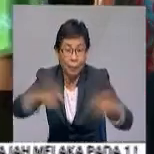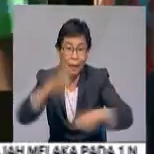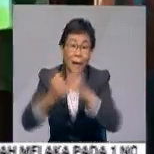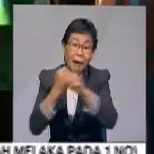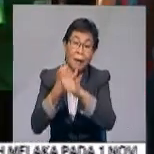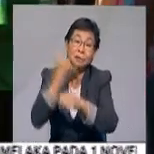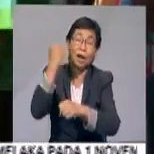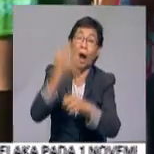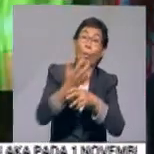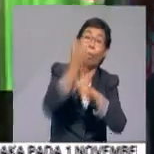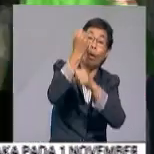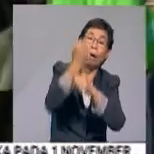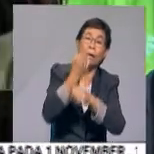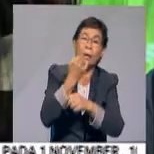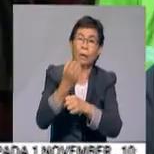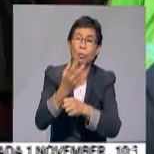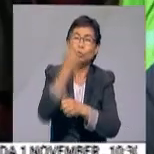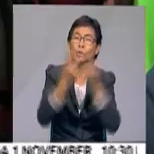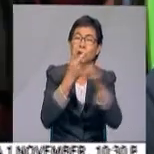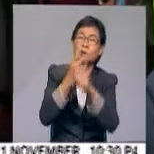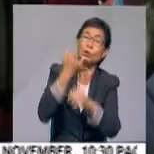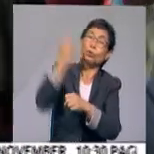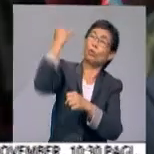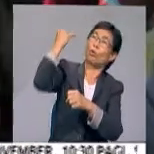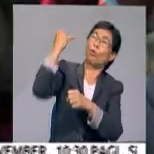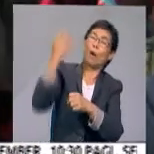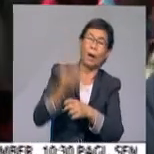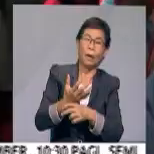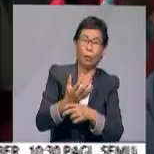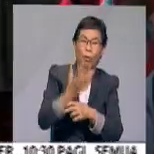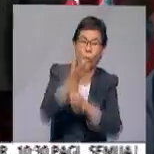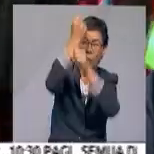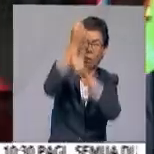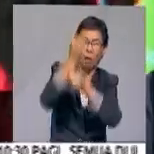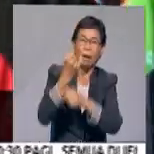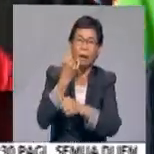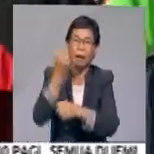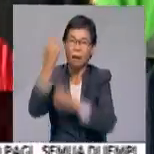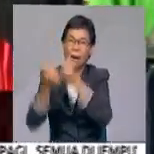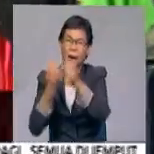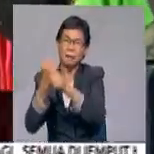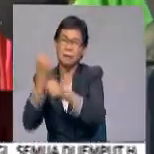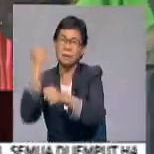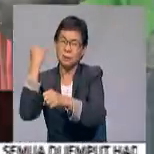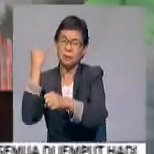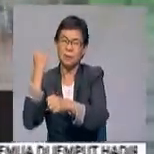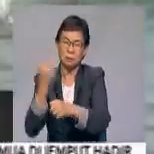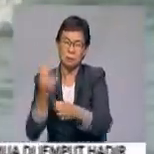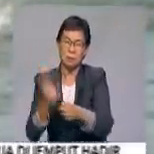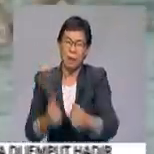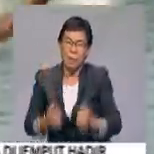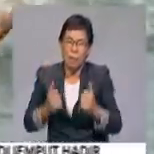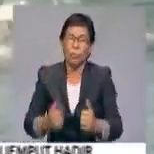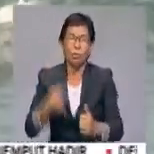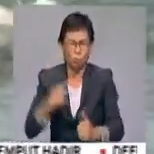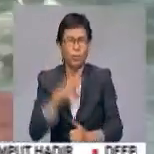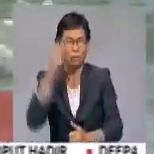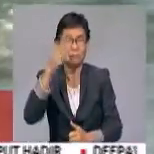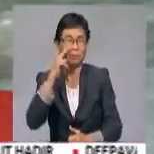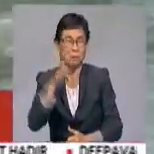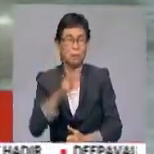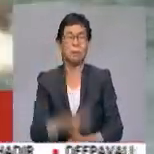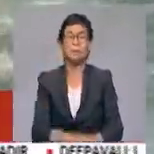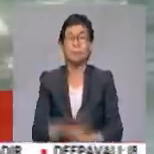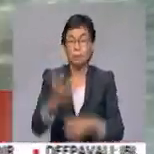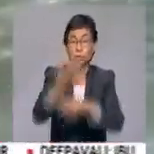won 2 years ago. Last year I walked almost one marathon because of the cramps, so we will see. Sementara itu,